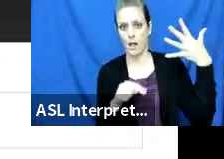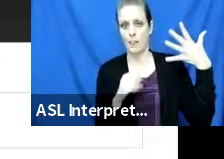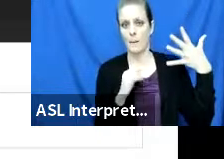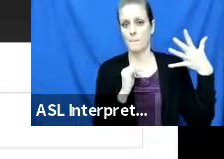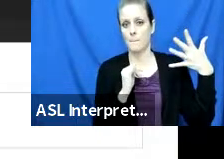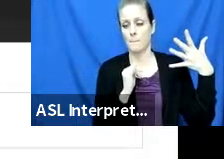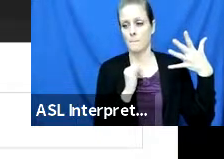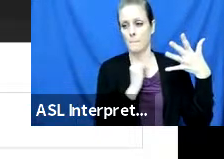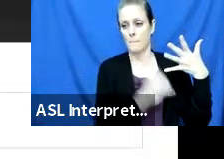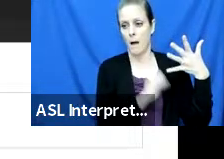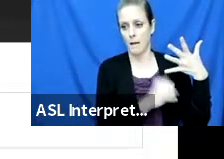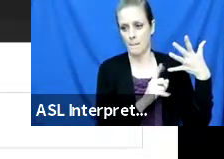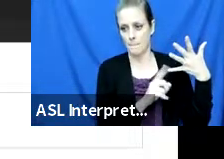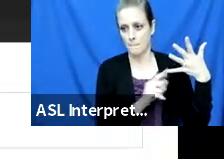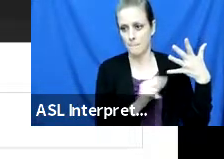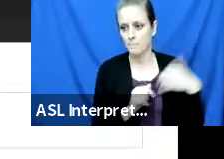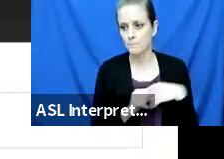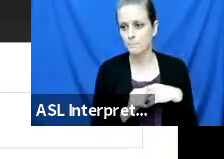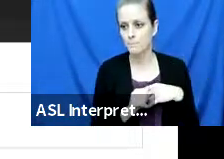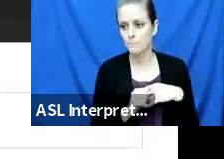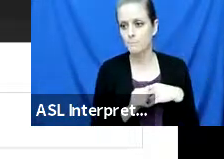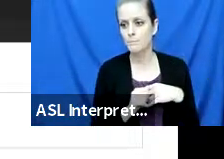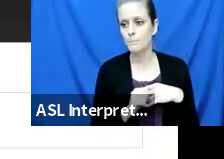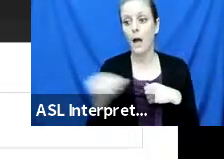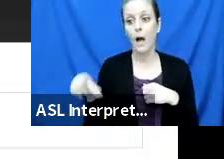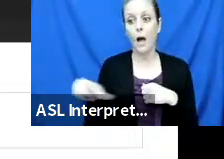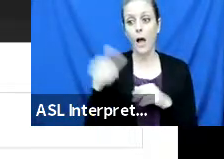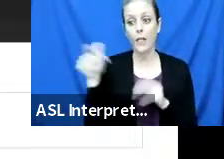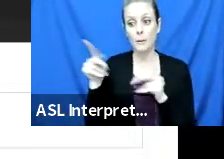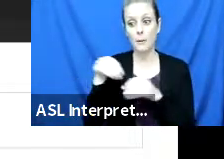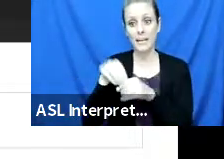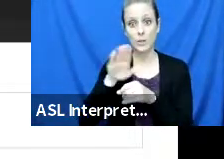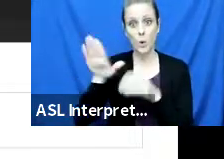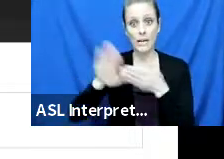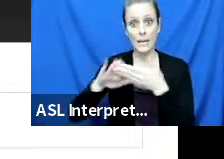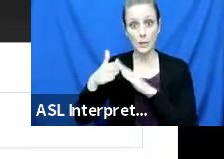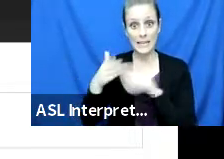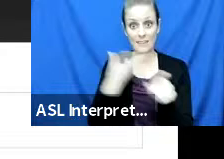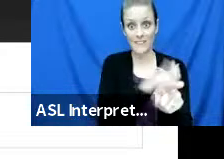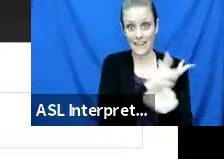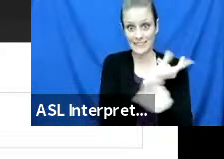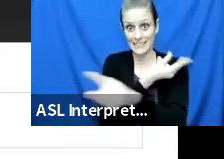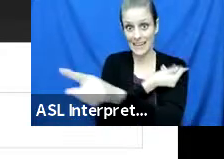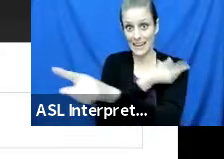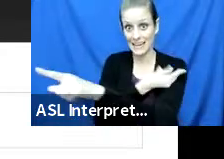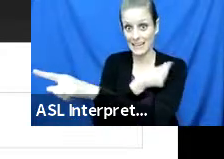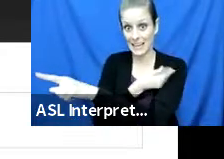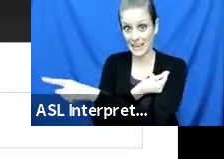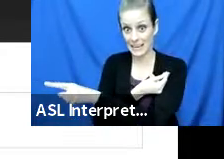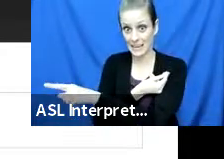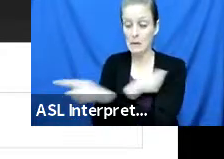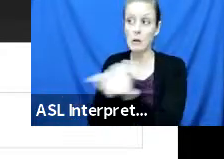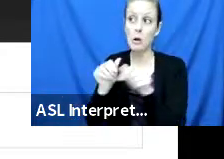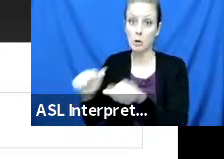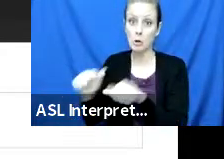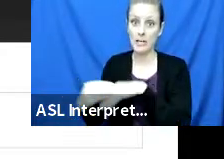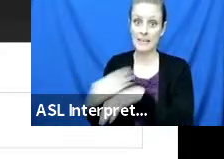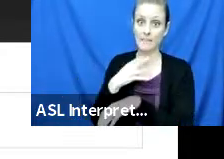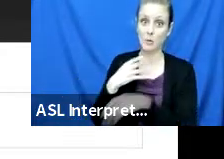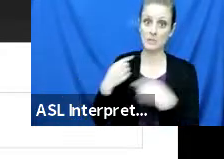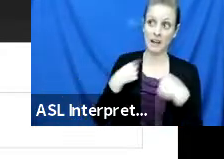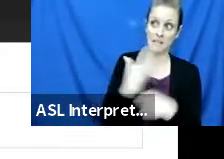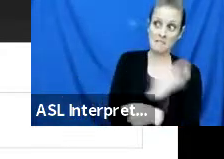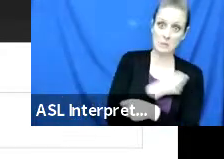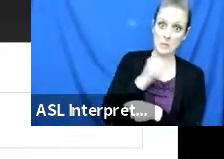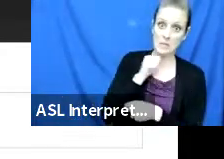that when it comes to other people in your community getting vaccinated as a possible influencing factor,